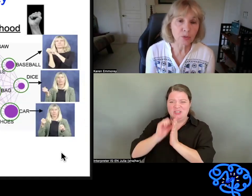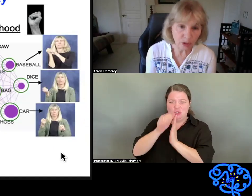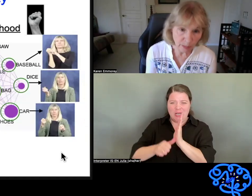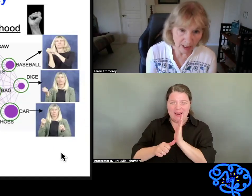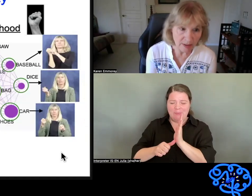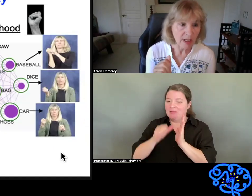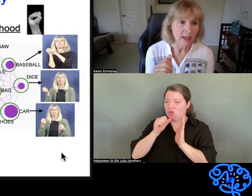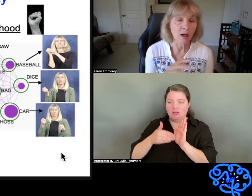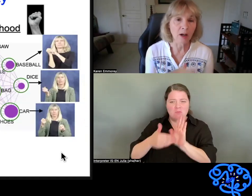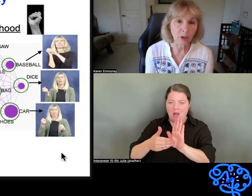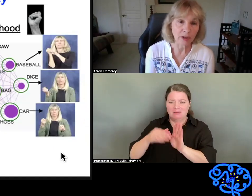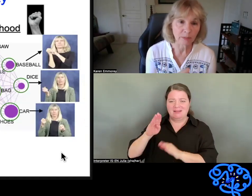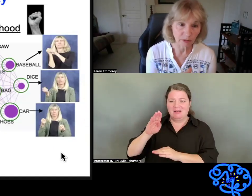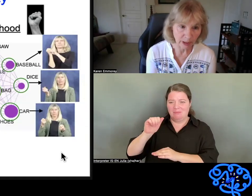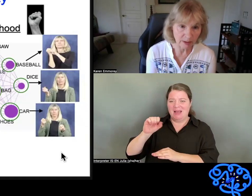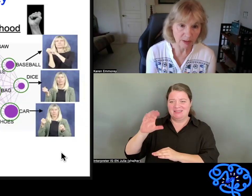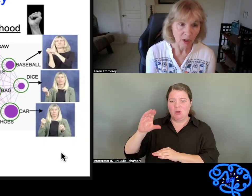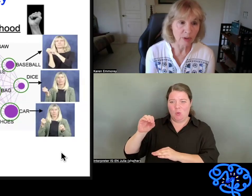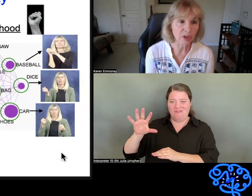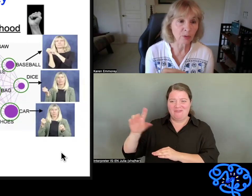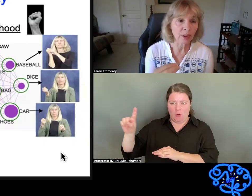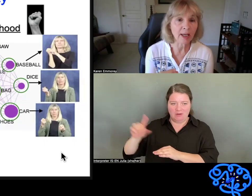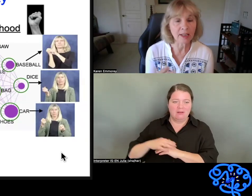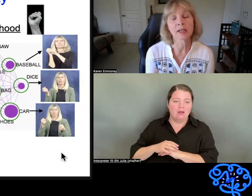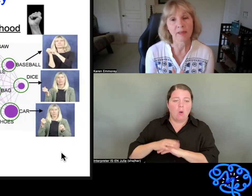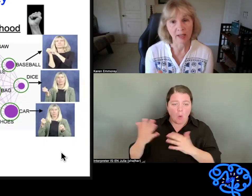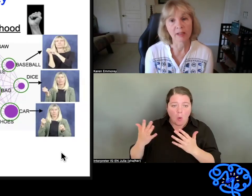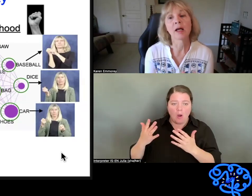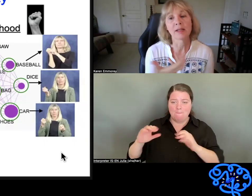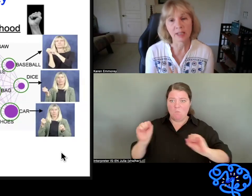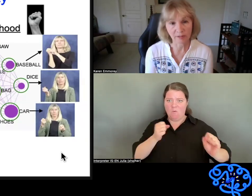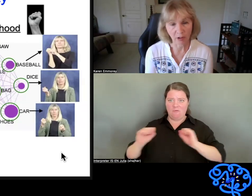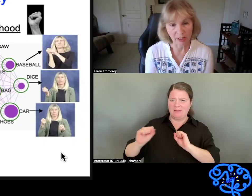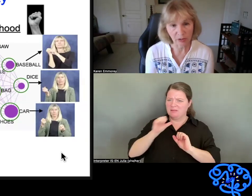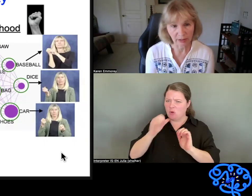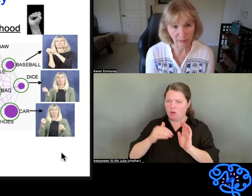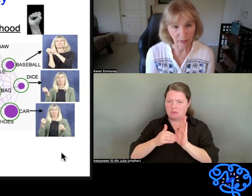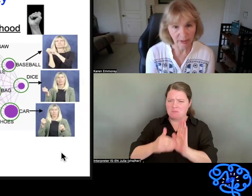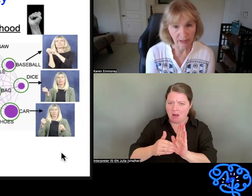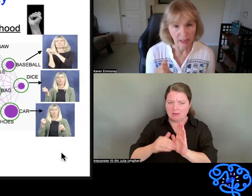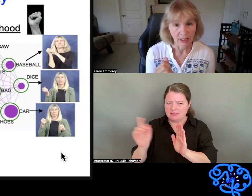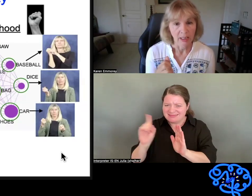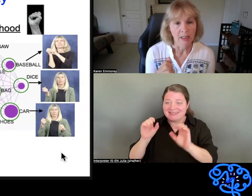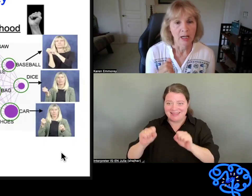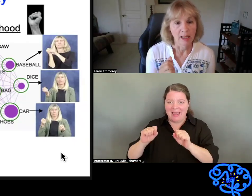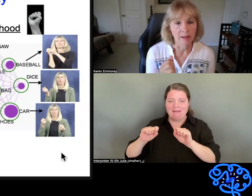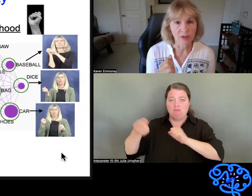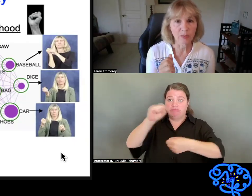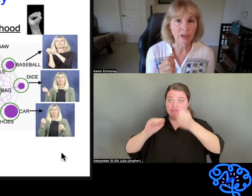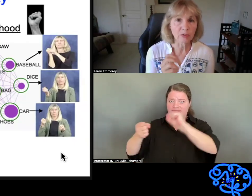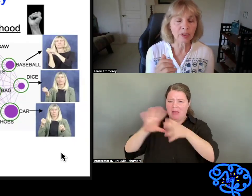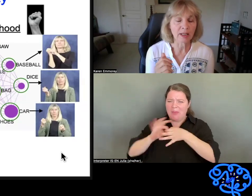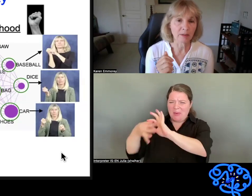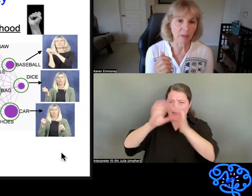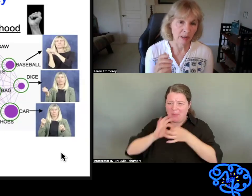and neutral space and unmarked movements, which can create then a dense phonological neighborhood. So